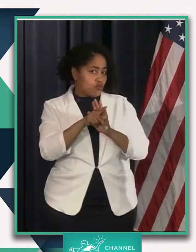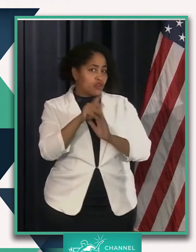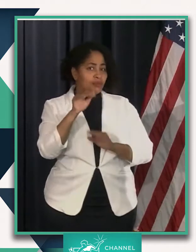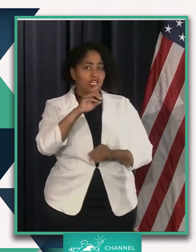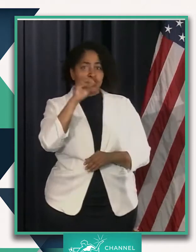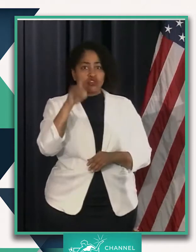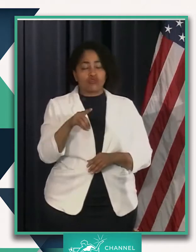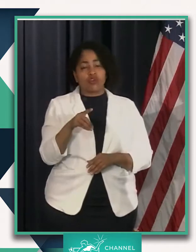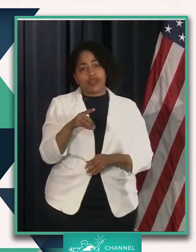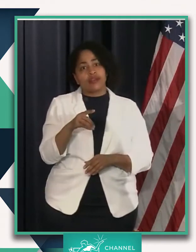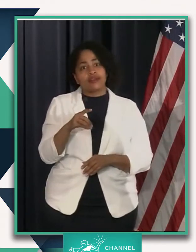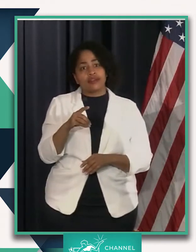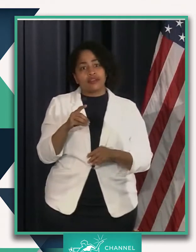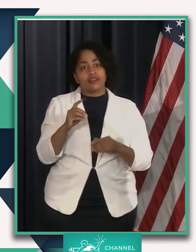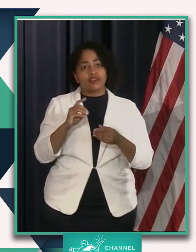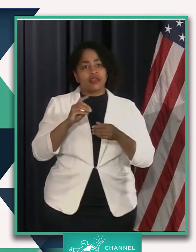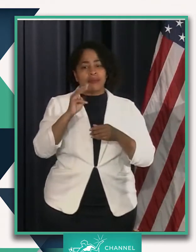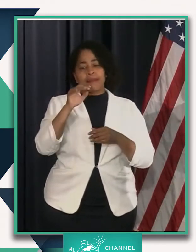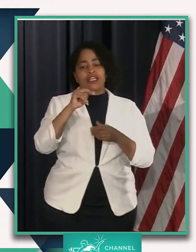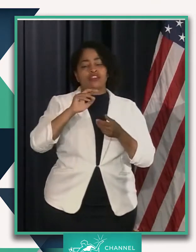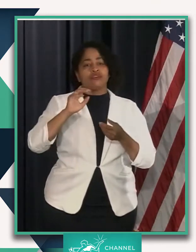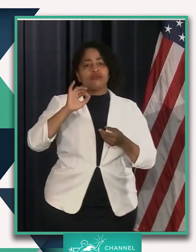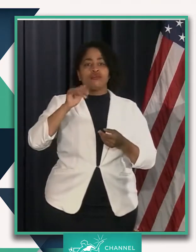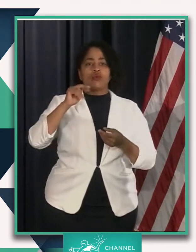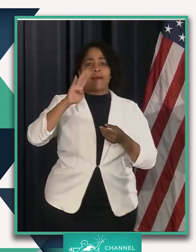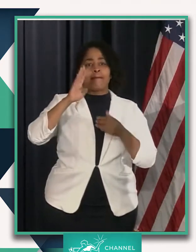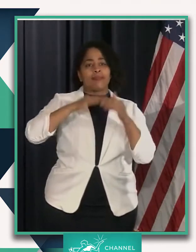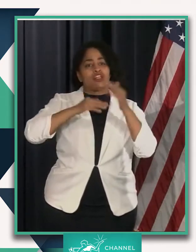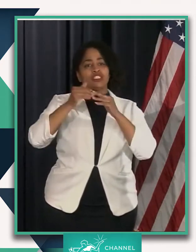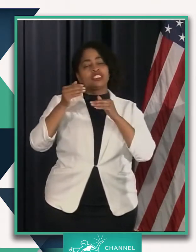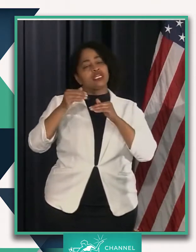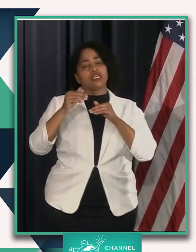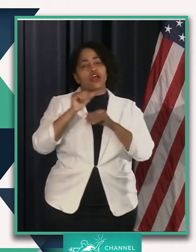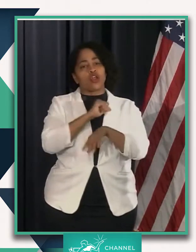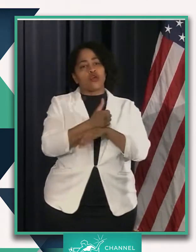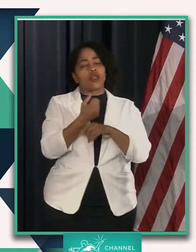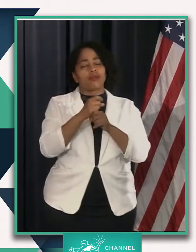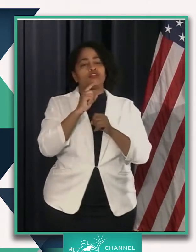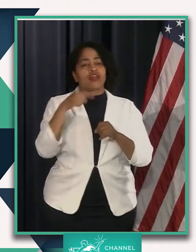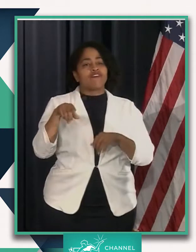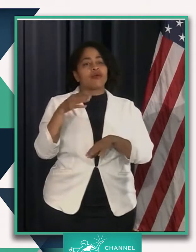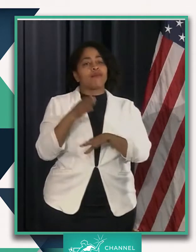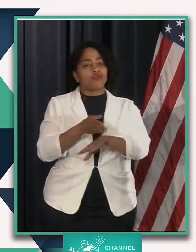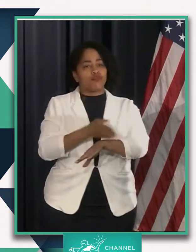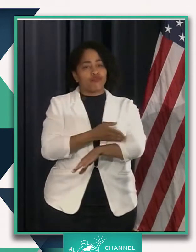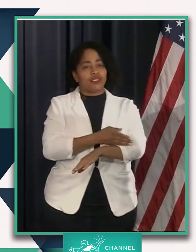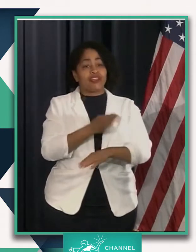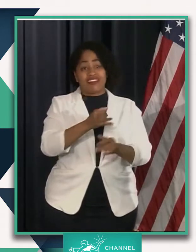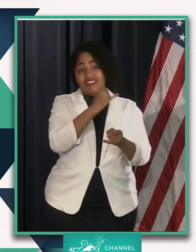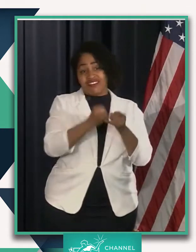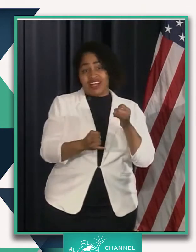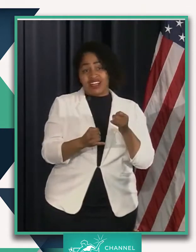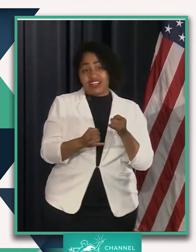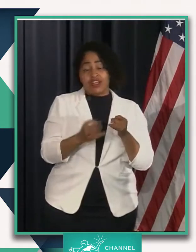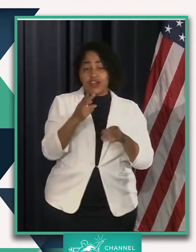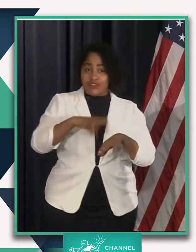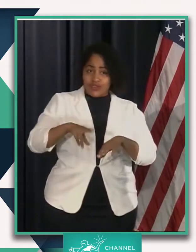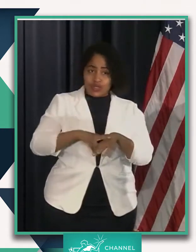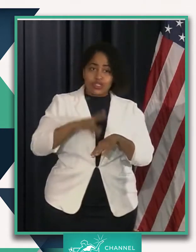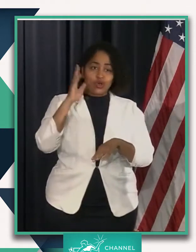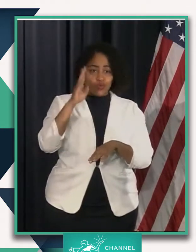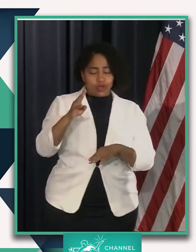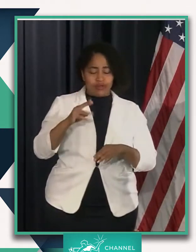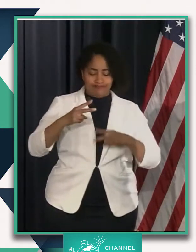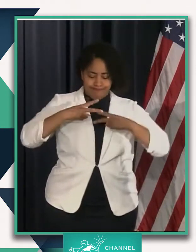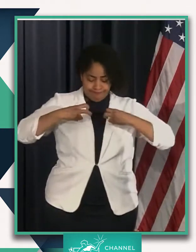the Detroit-Wayne Joint Building Authority to make sure that there's improvements within KMAC. And then finally, of course, we'll